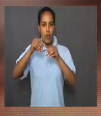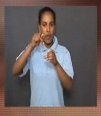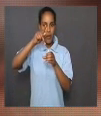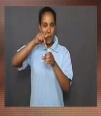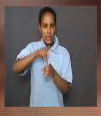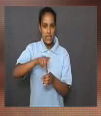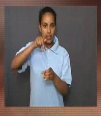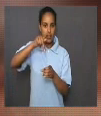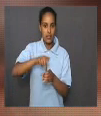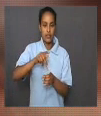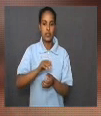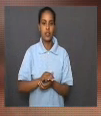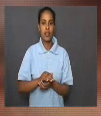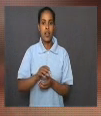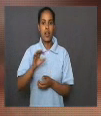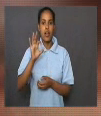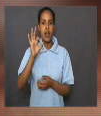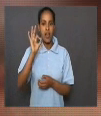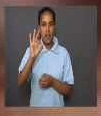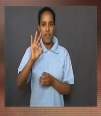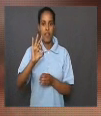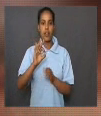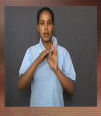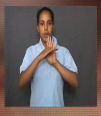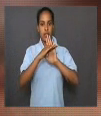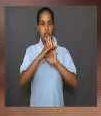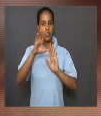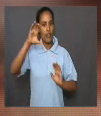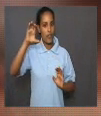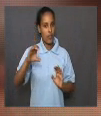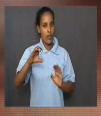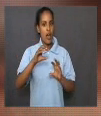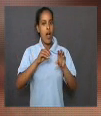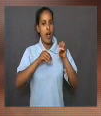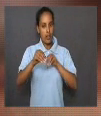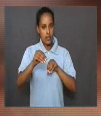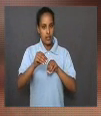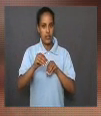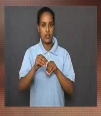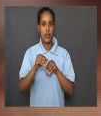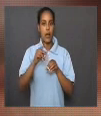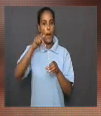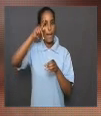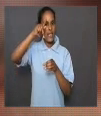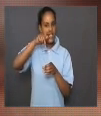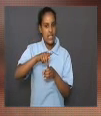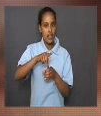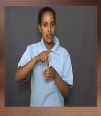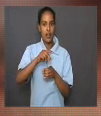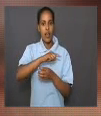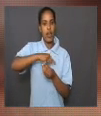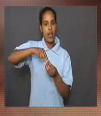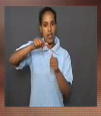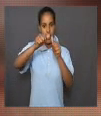piston. F represents the force that is acting upon the piston of